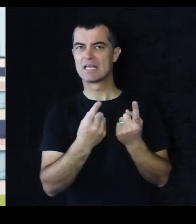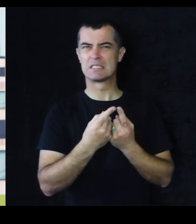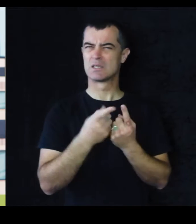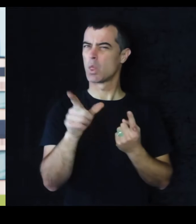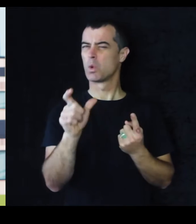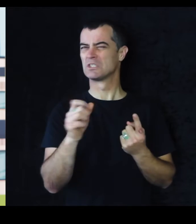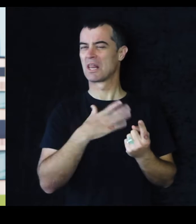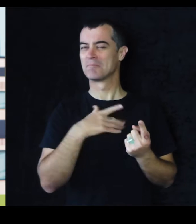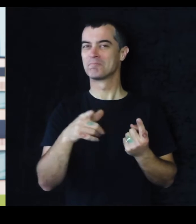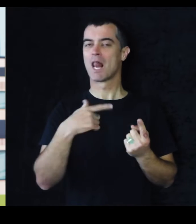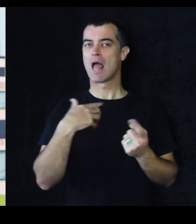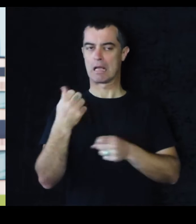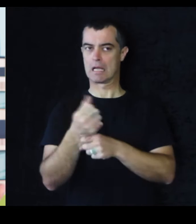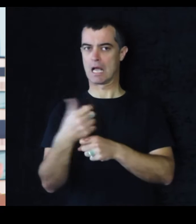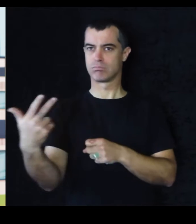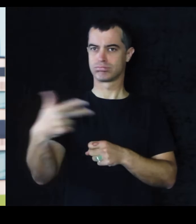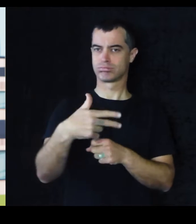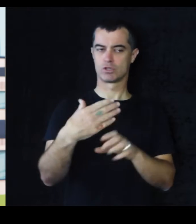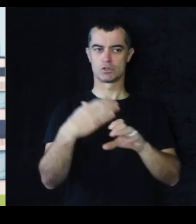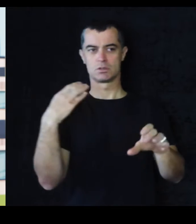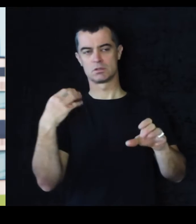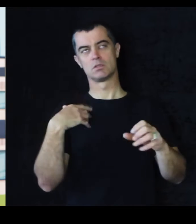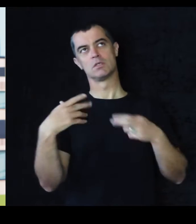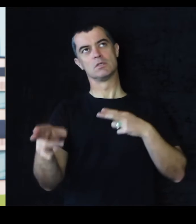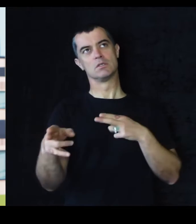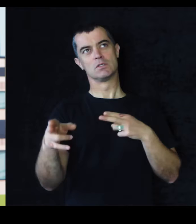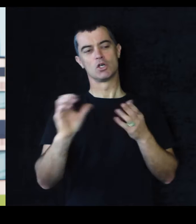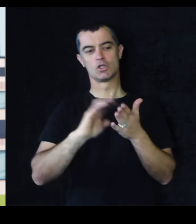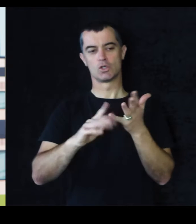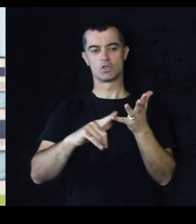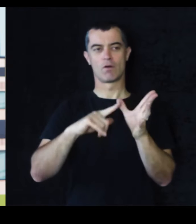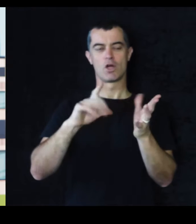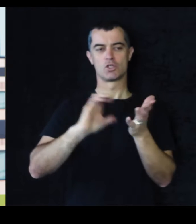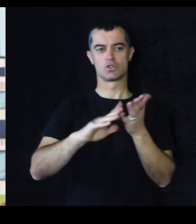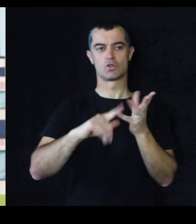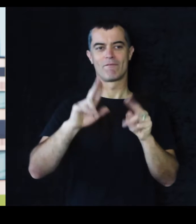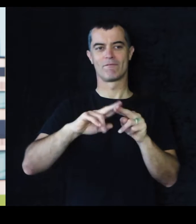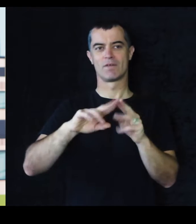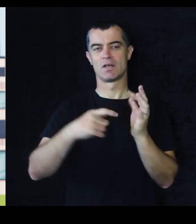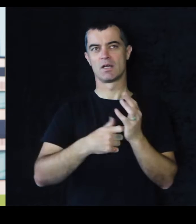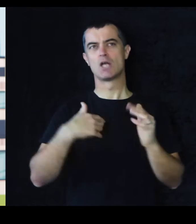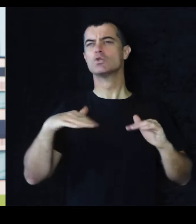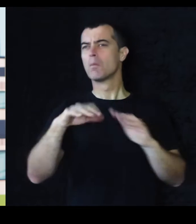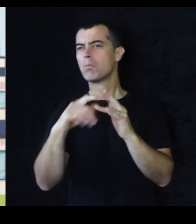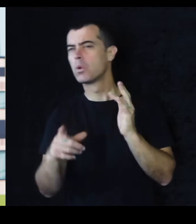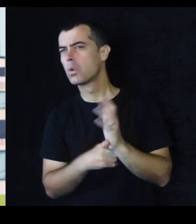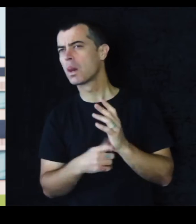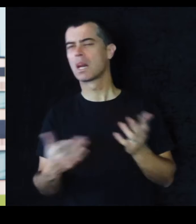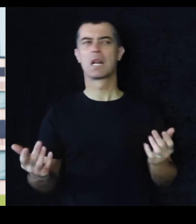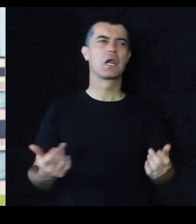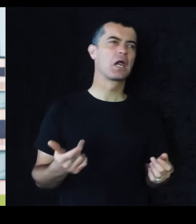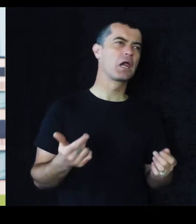like a chauffeur-driven car so that I've got a chauffeur driving me around. I'd like a swimming pool. I'd like to